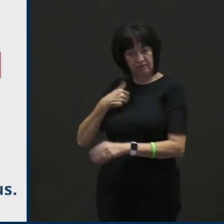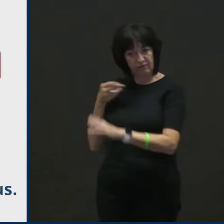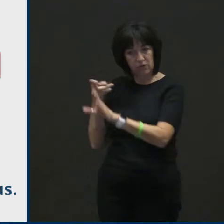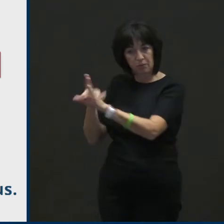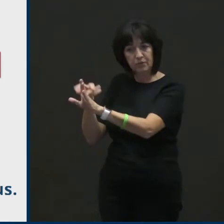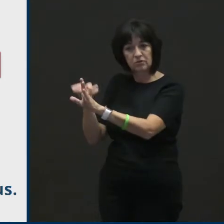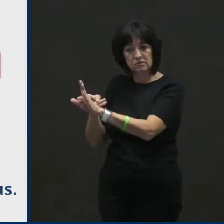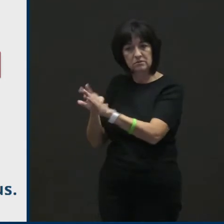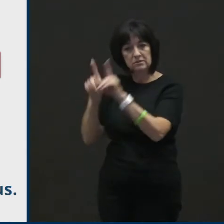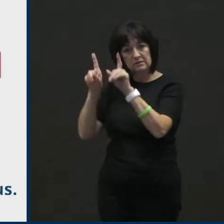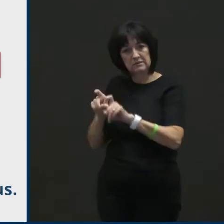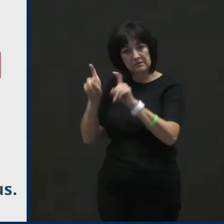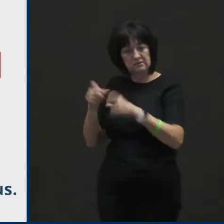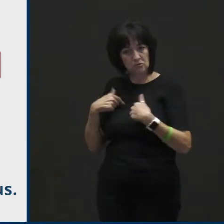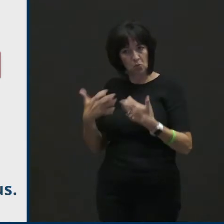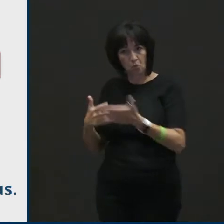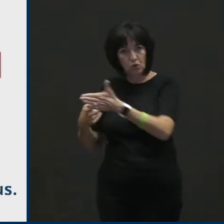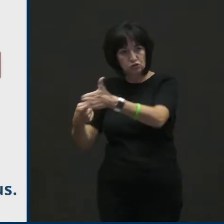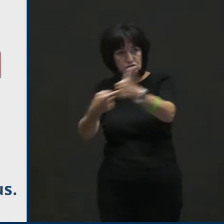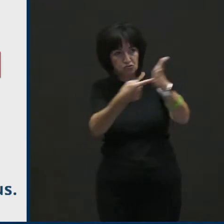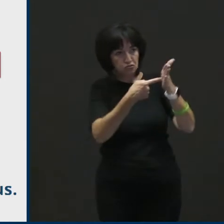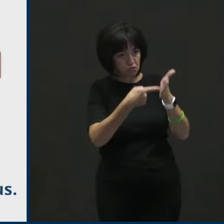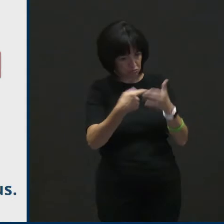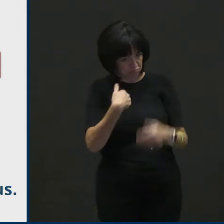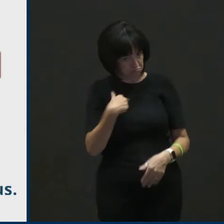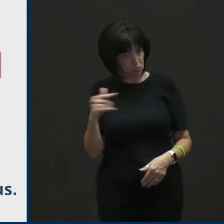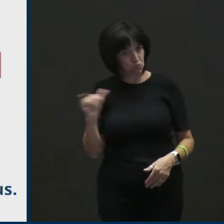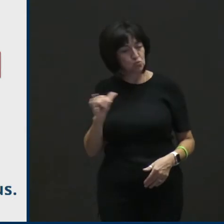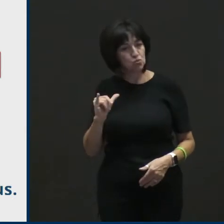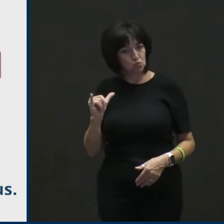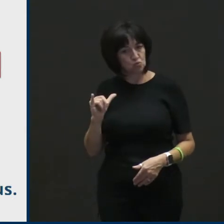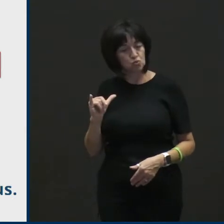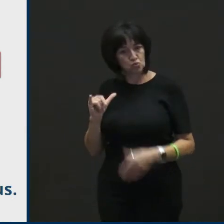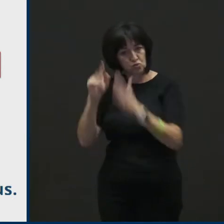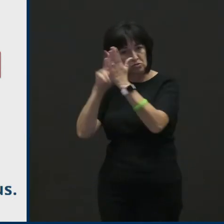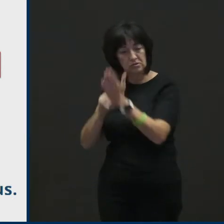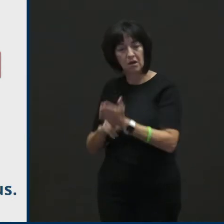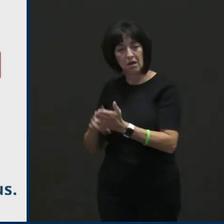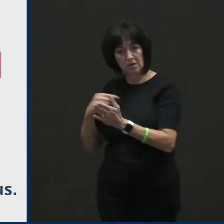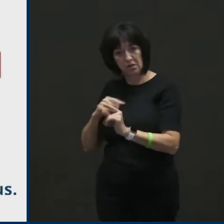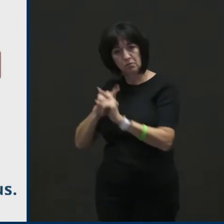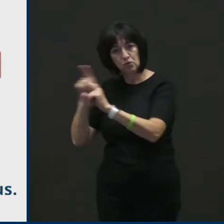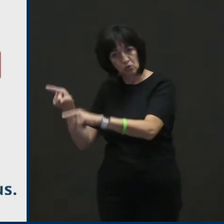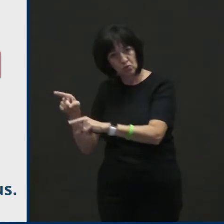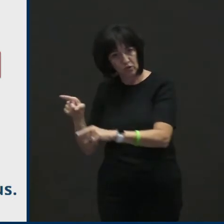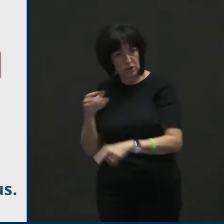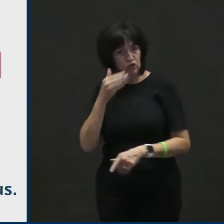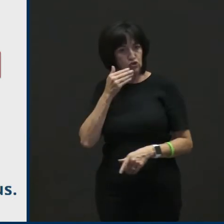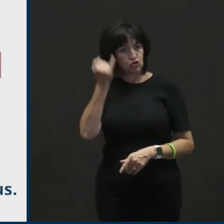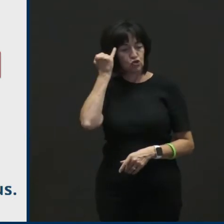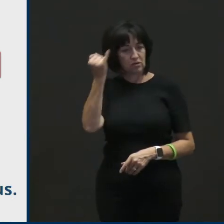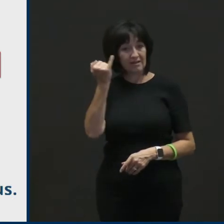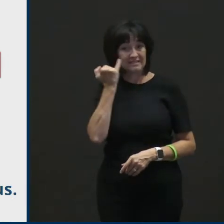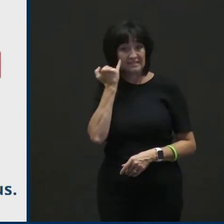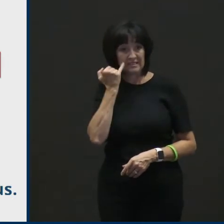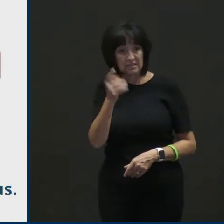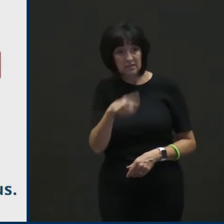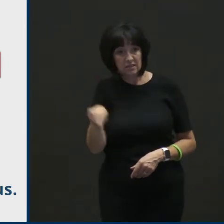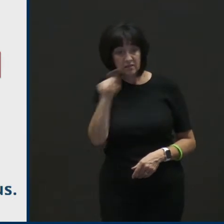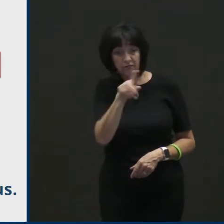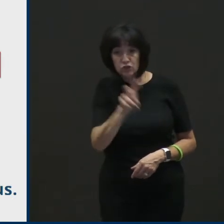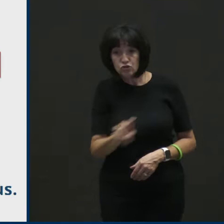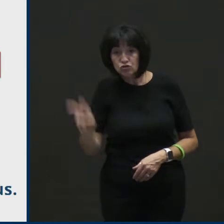to model the behavior that we're asking of each of you. So know your COVID status, particularly if you're traveling, if you have